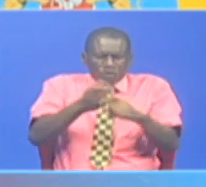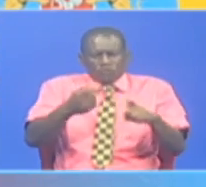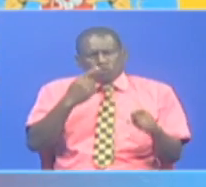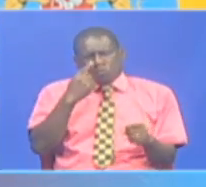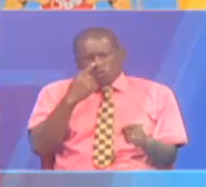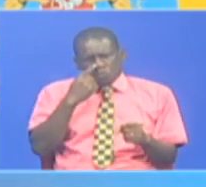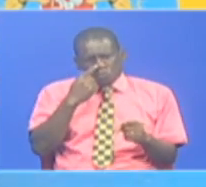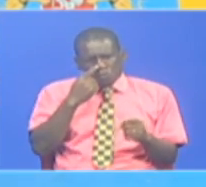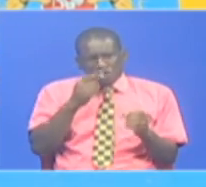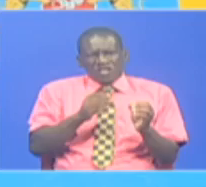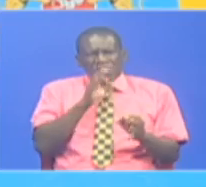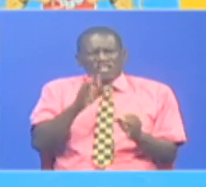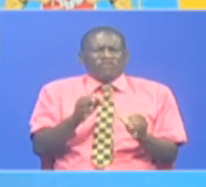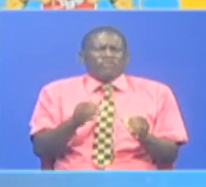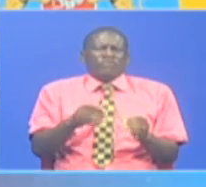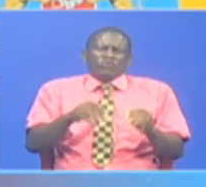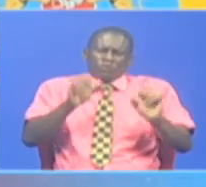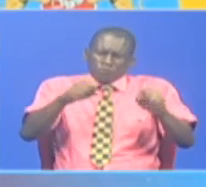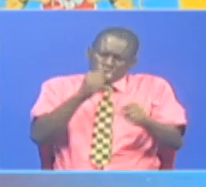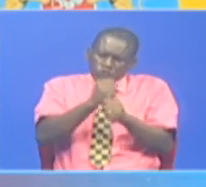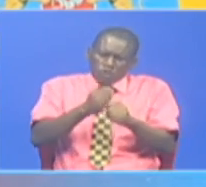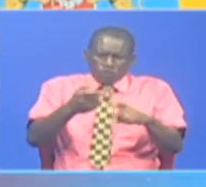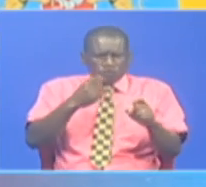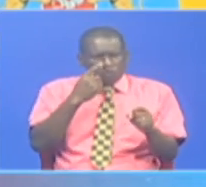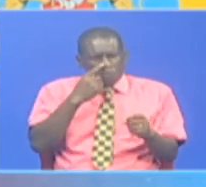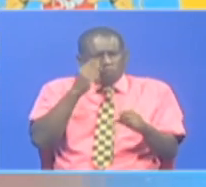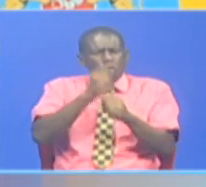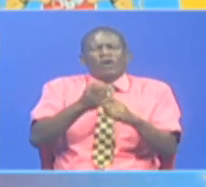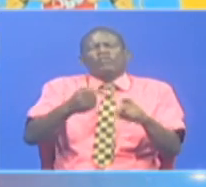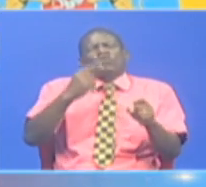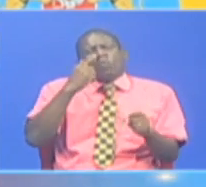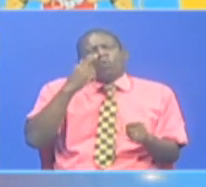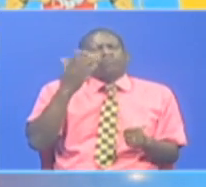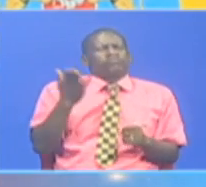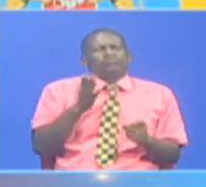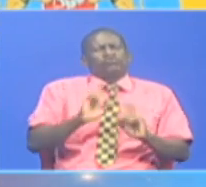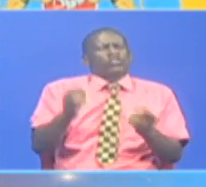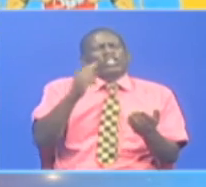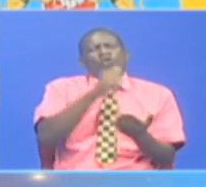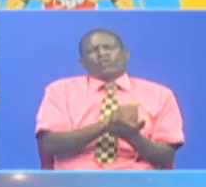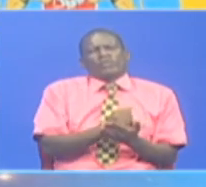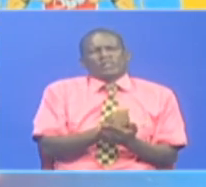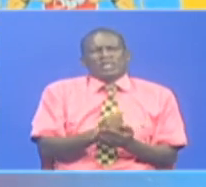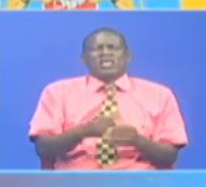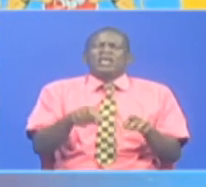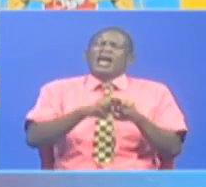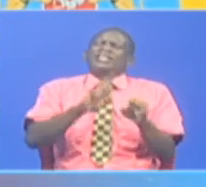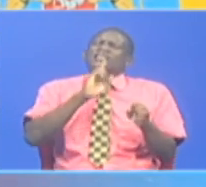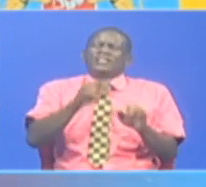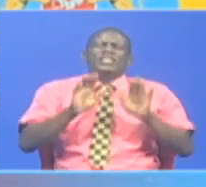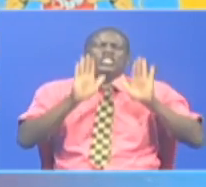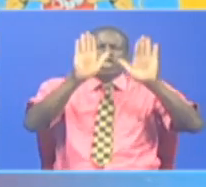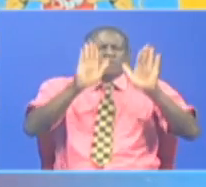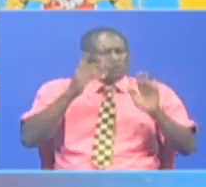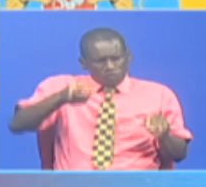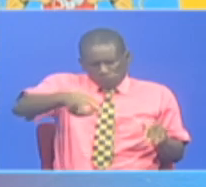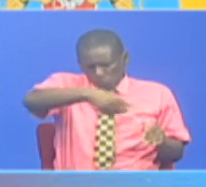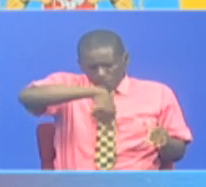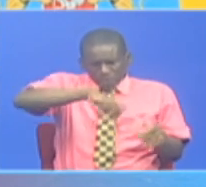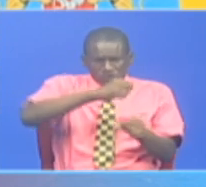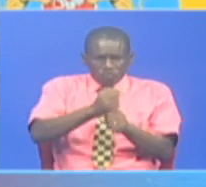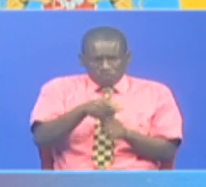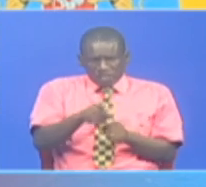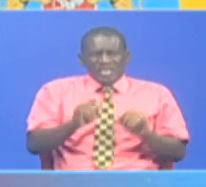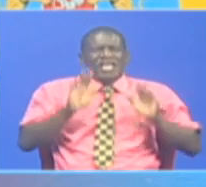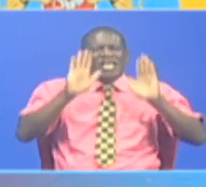not have to work from an office, work from home. And as I said, it is important for us to do this. It